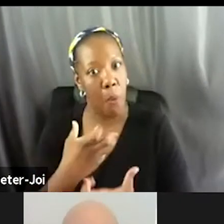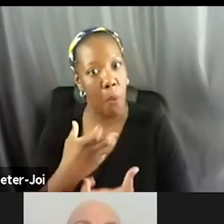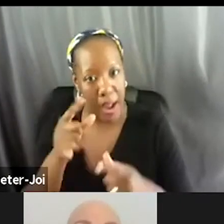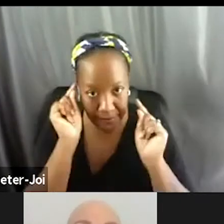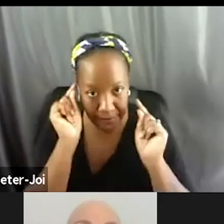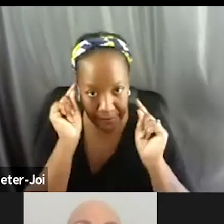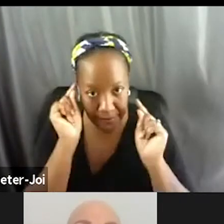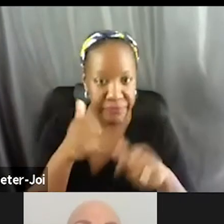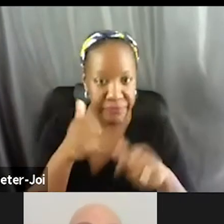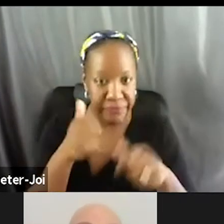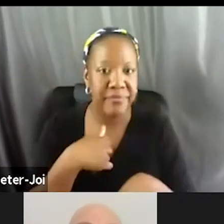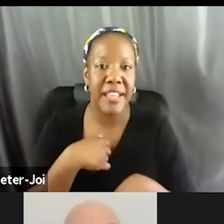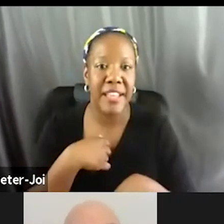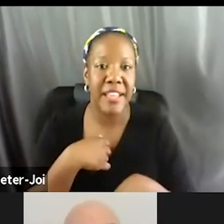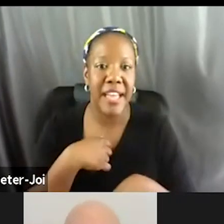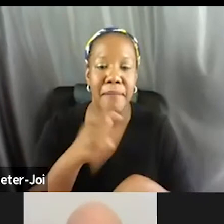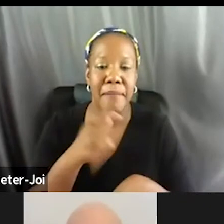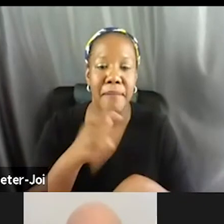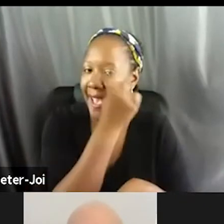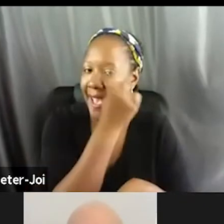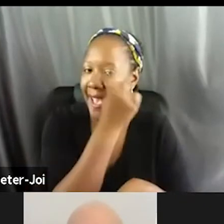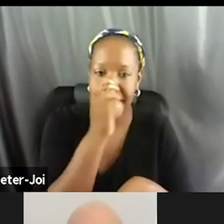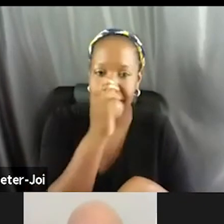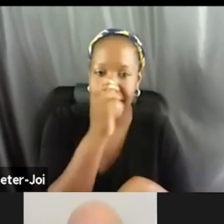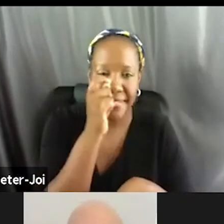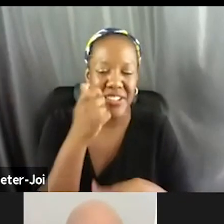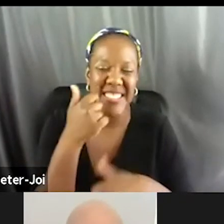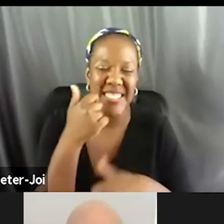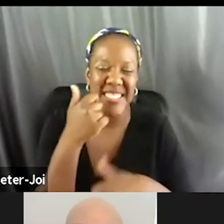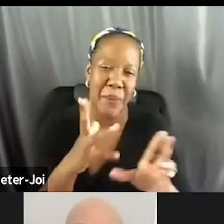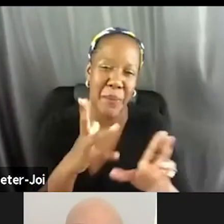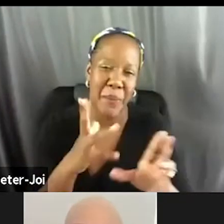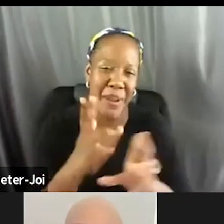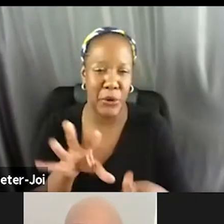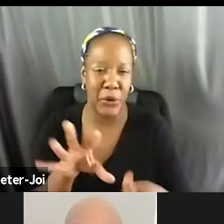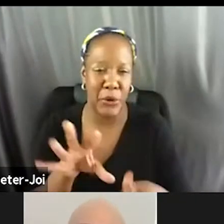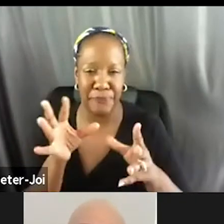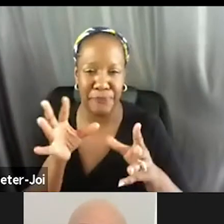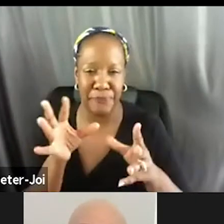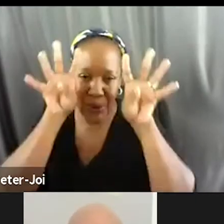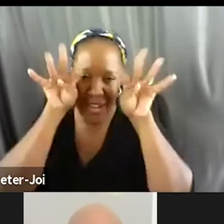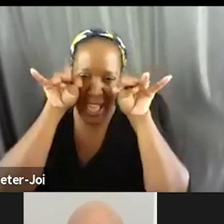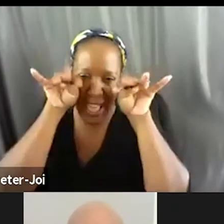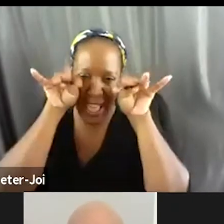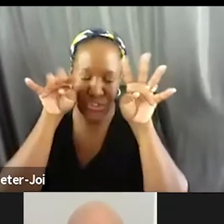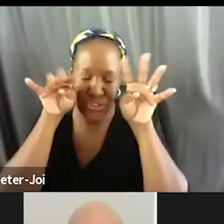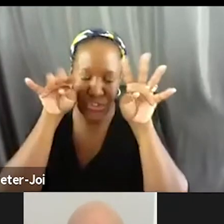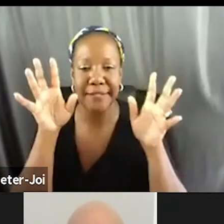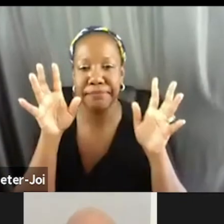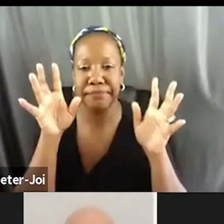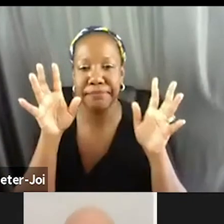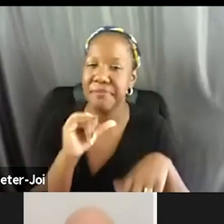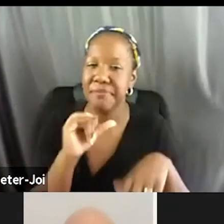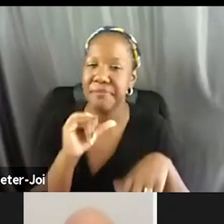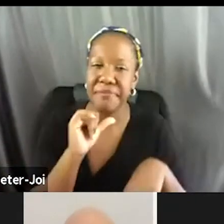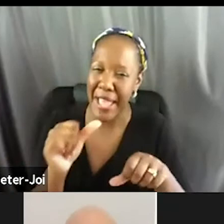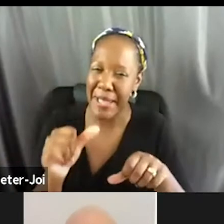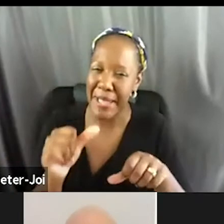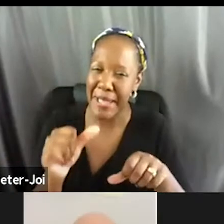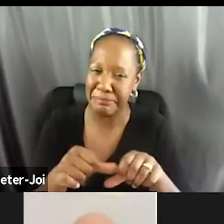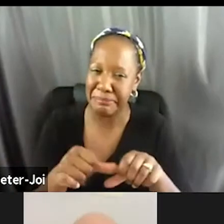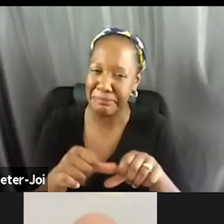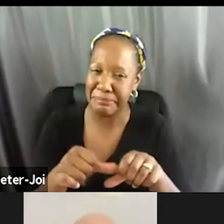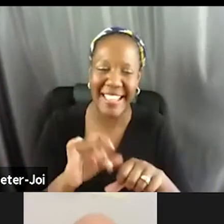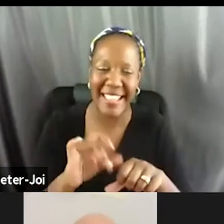eyelashes. Because I don't want to put on eyelashes. That to me is, I'm not really very good at that, and that's a